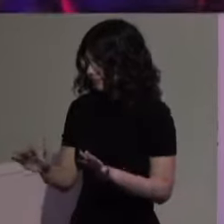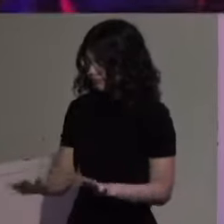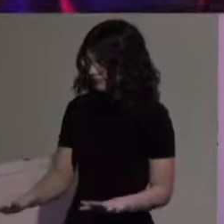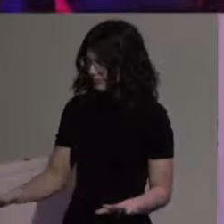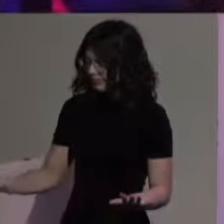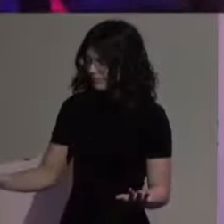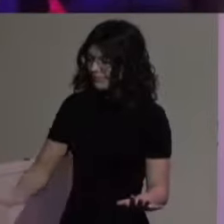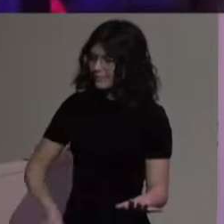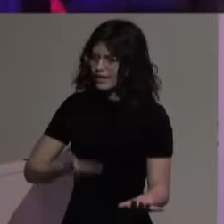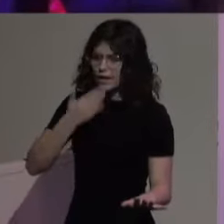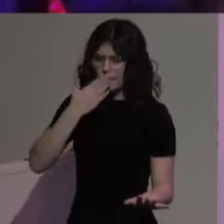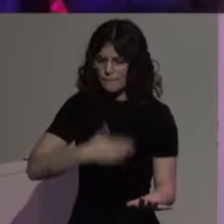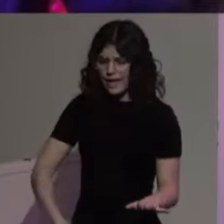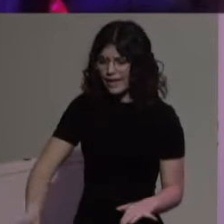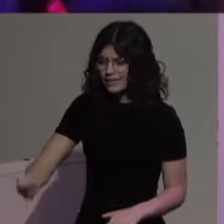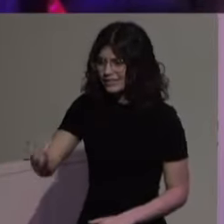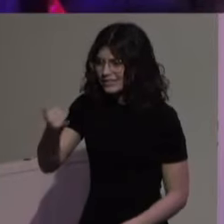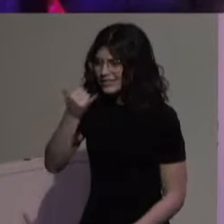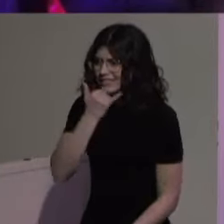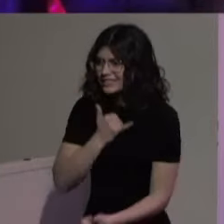And bad mistakes,